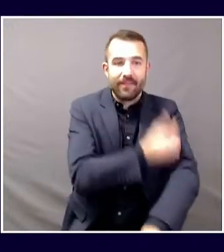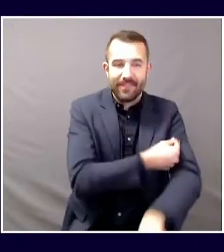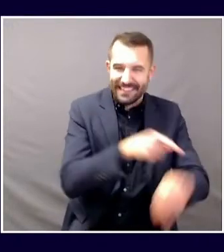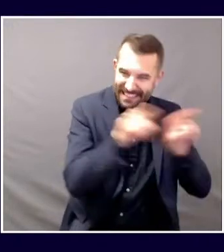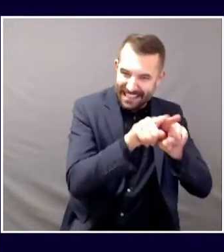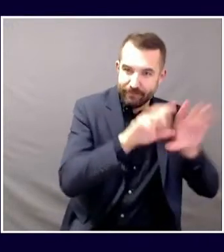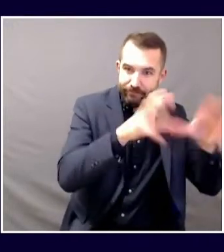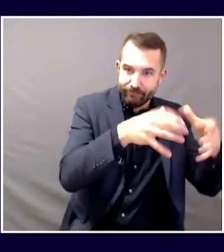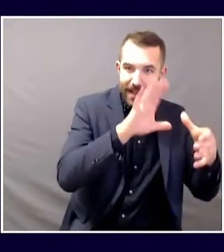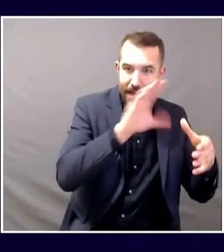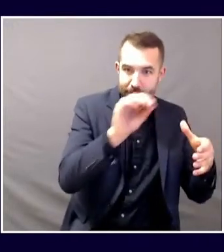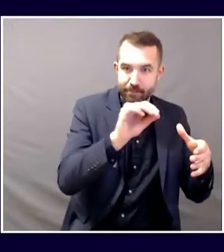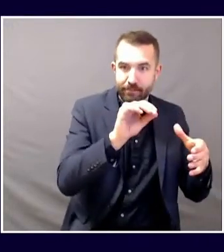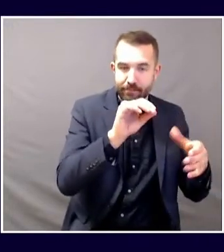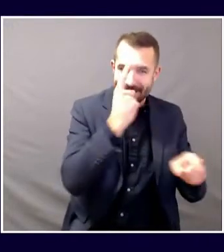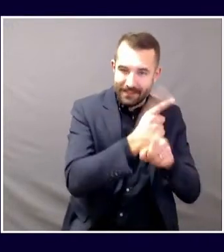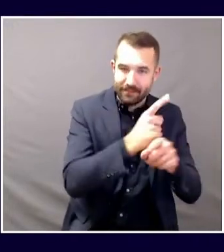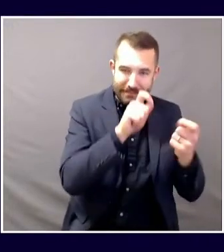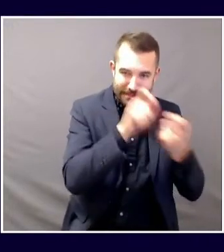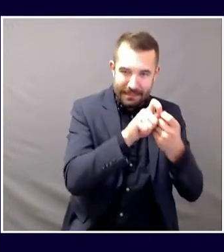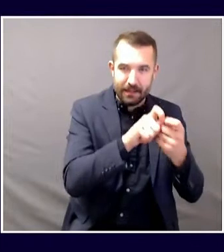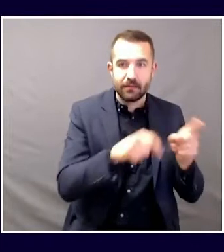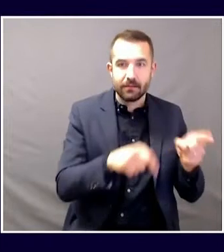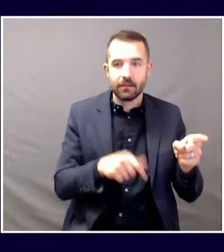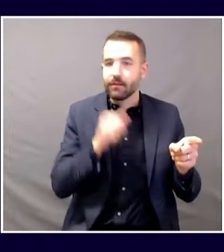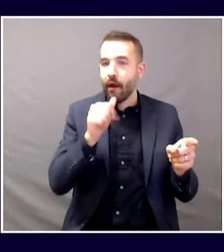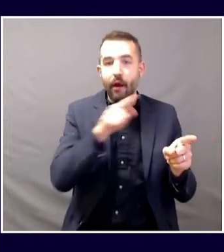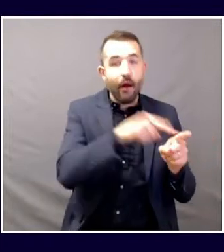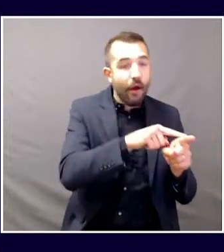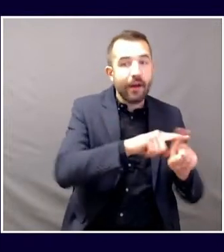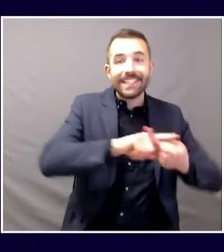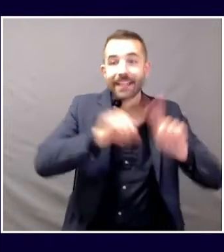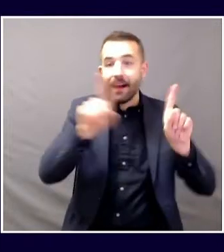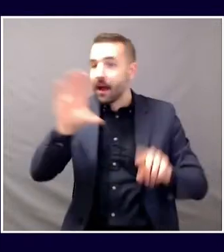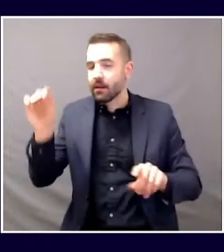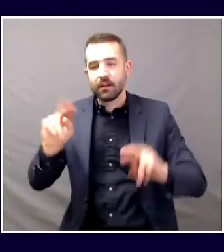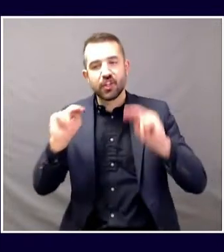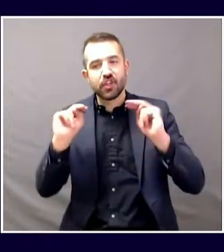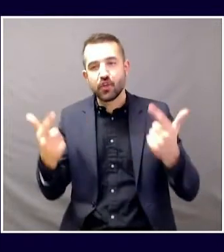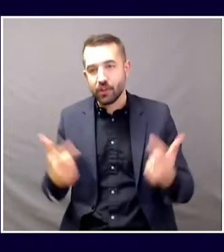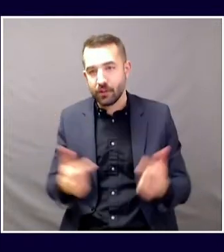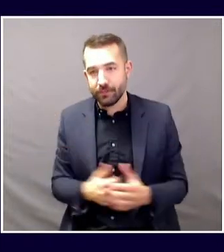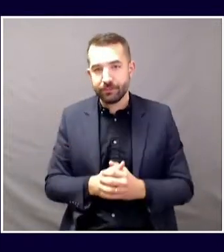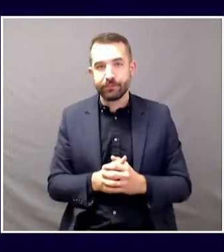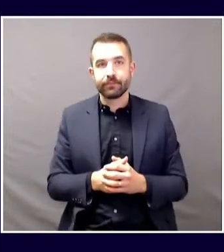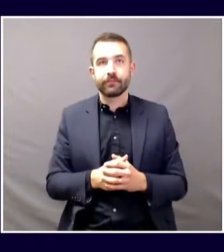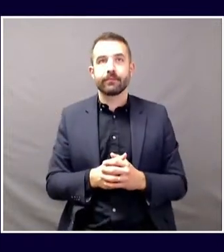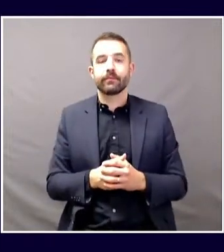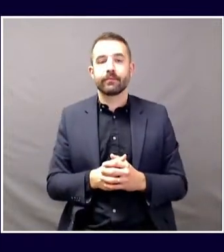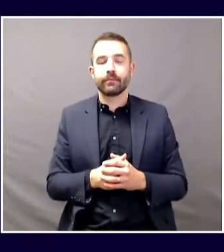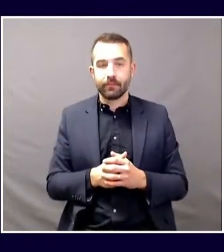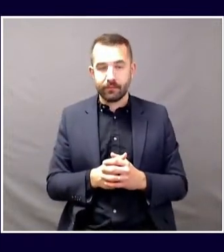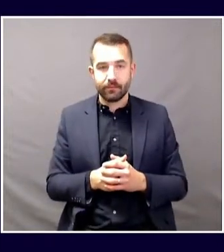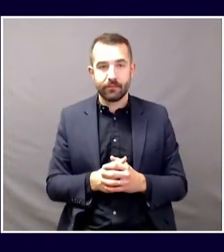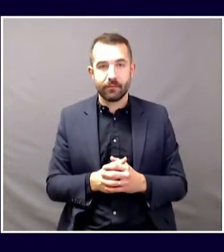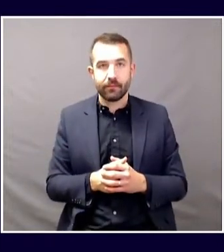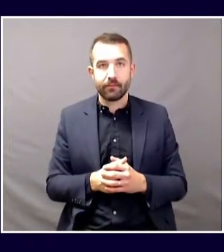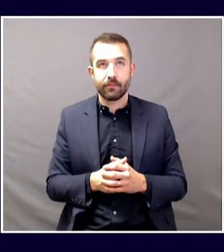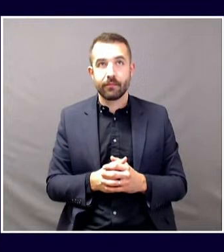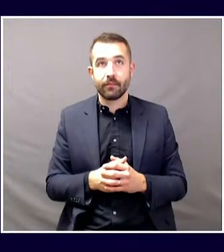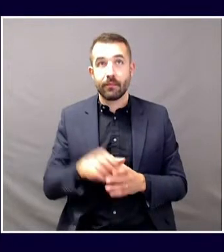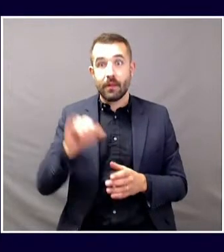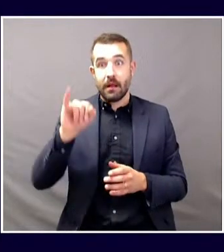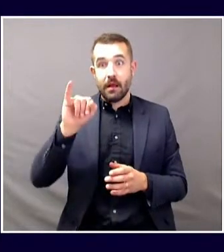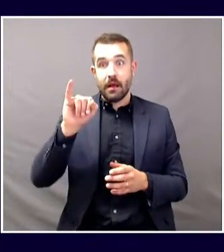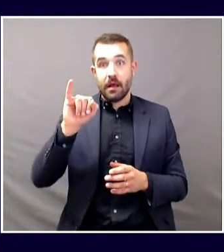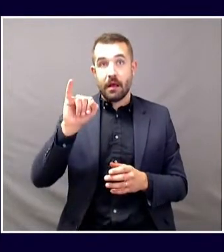to be of the exact same vaccine. So if you start down the path with the Pfizer vaccine, that's got to be the same one a couple weeks